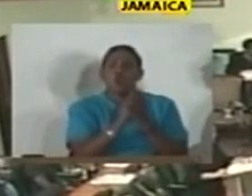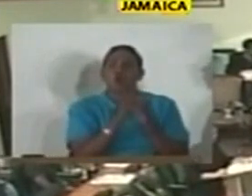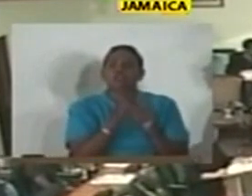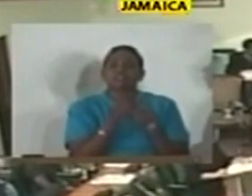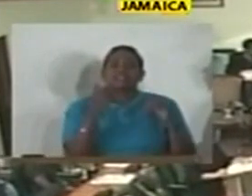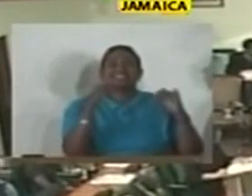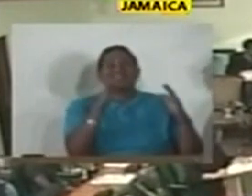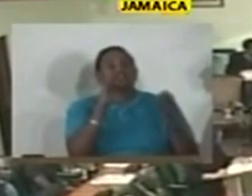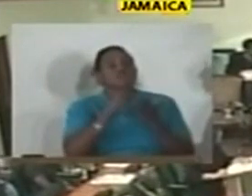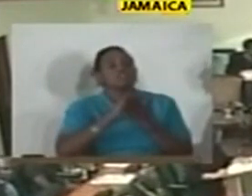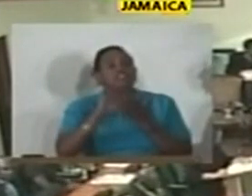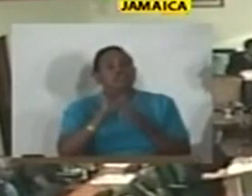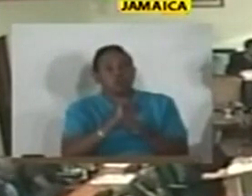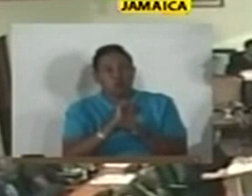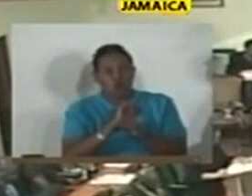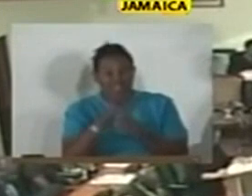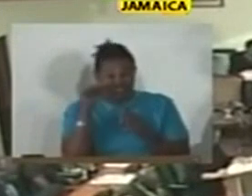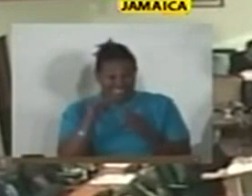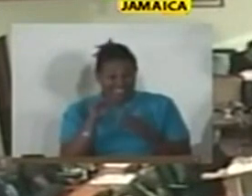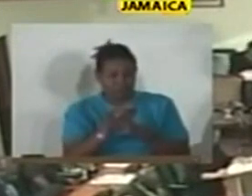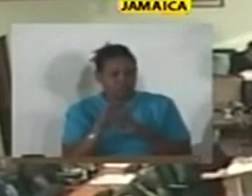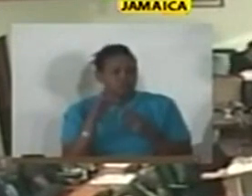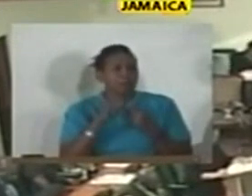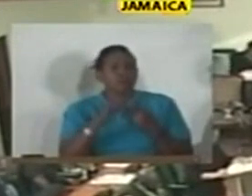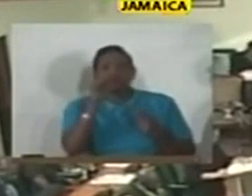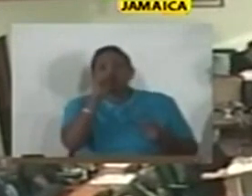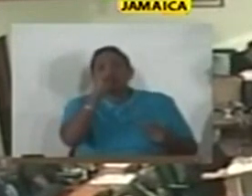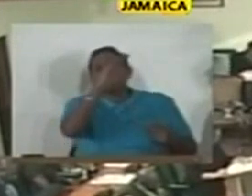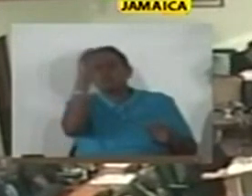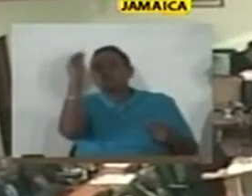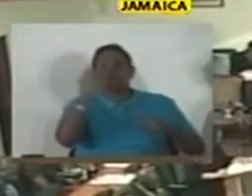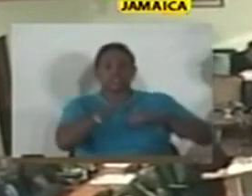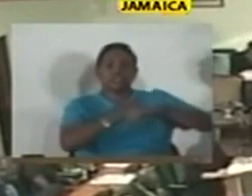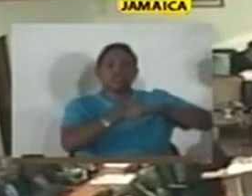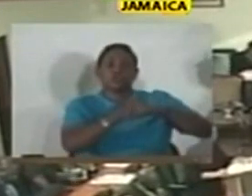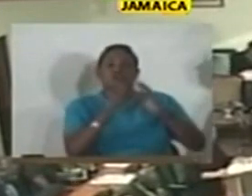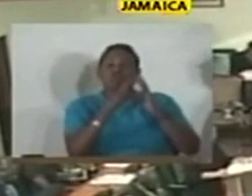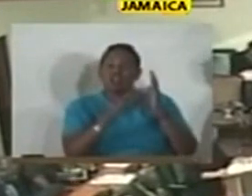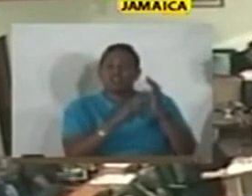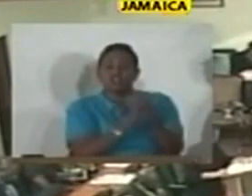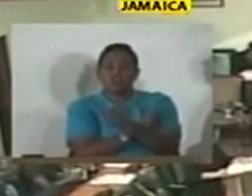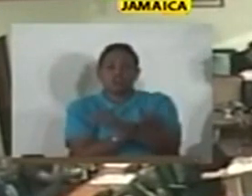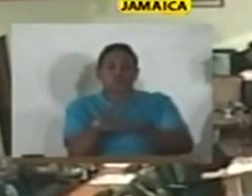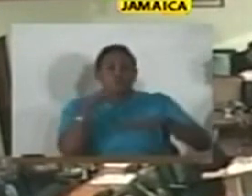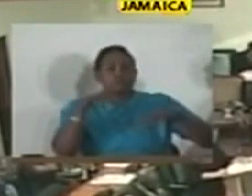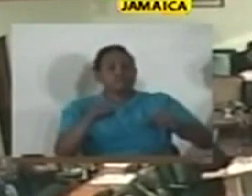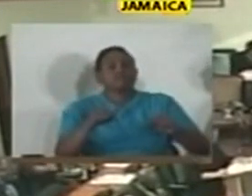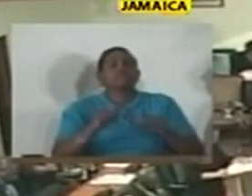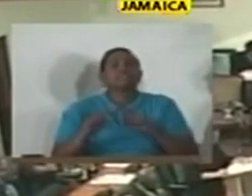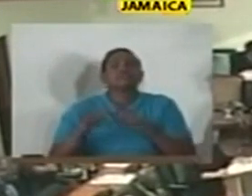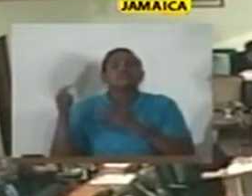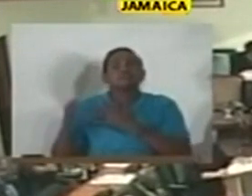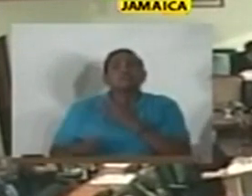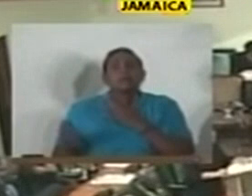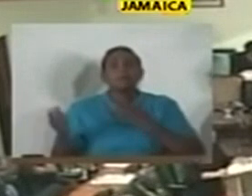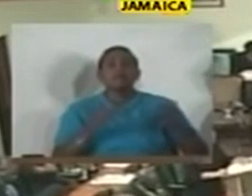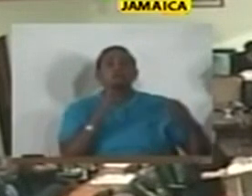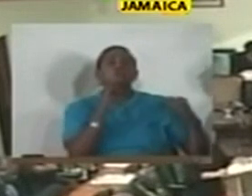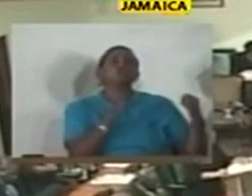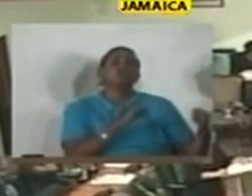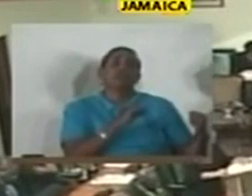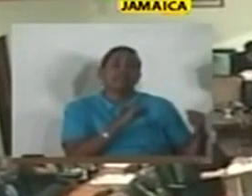decent work. This ministry and the private security regulation authority will undertake initiatives to strengthen